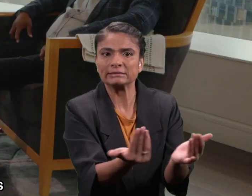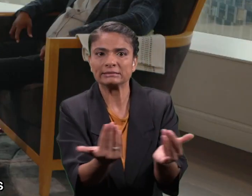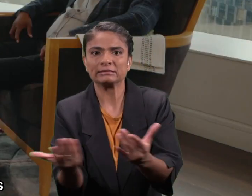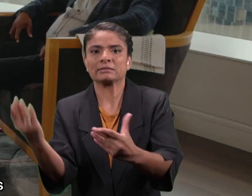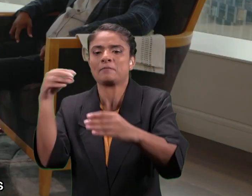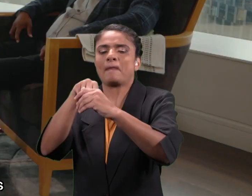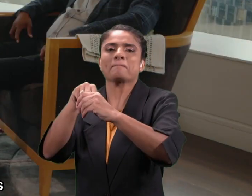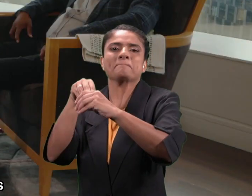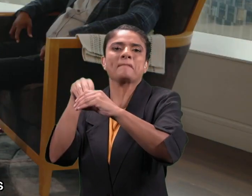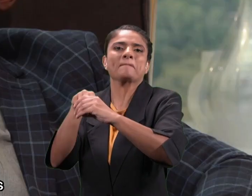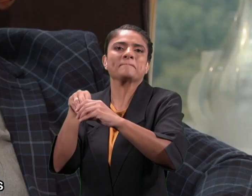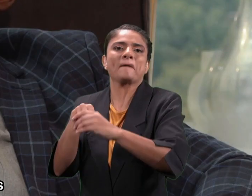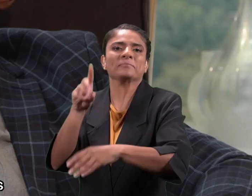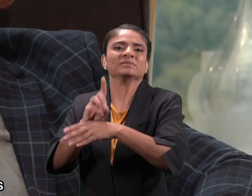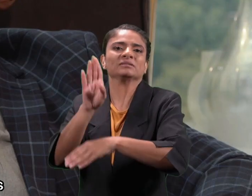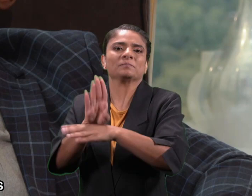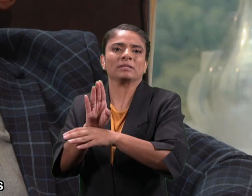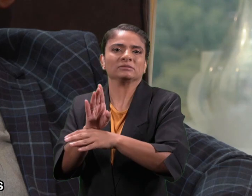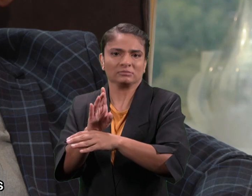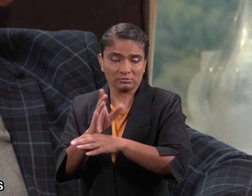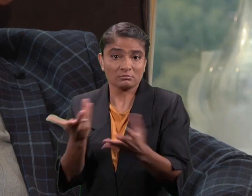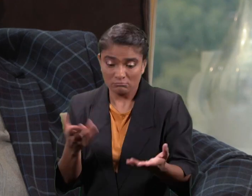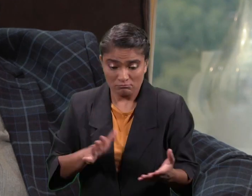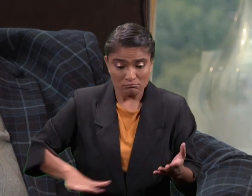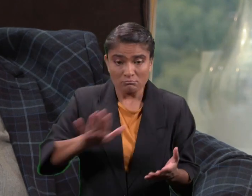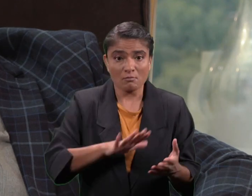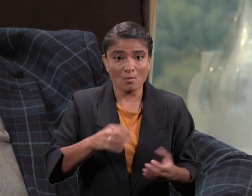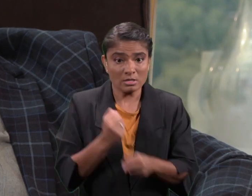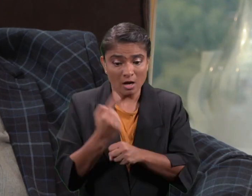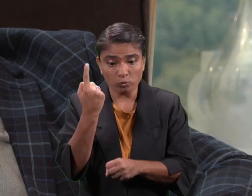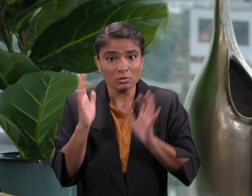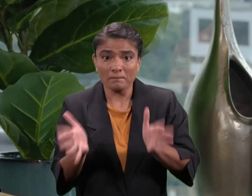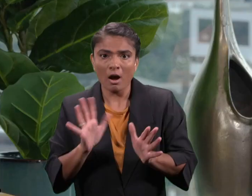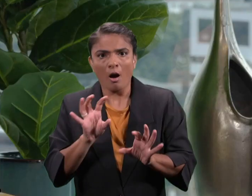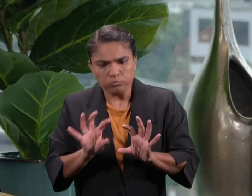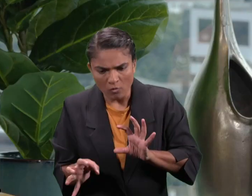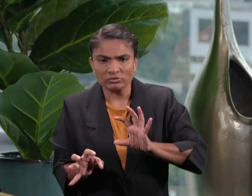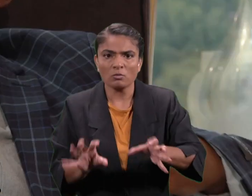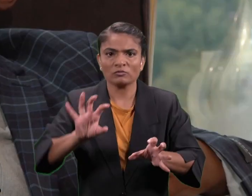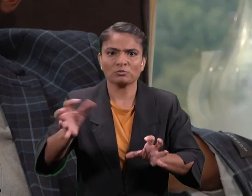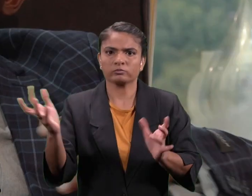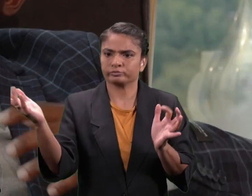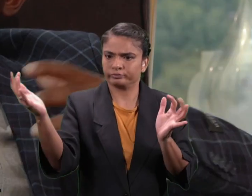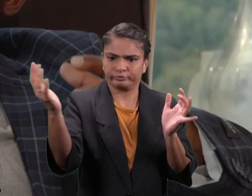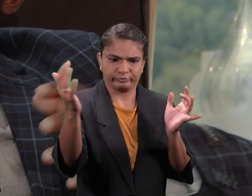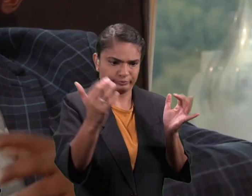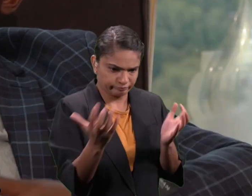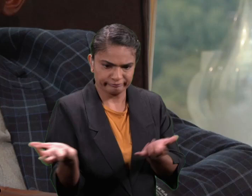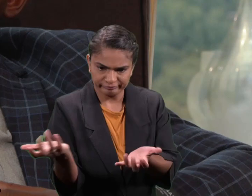of persons with disabilities throughout the provinces. So this is when the